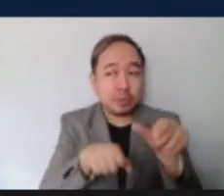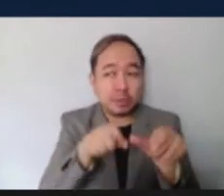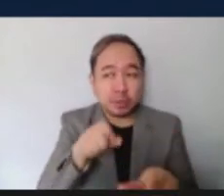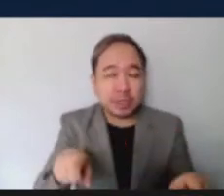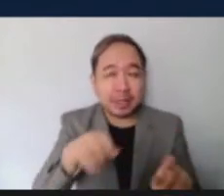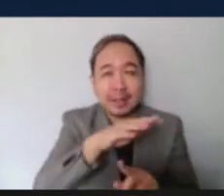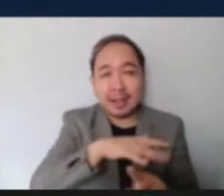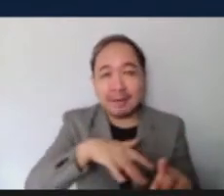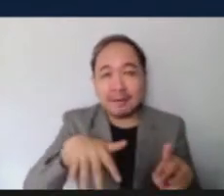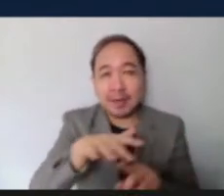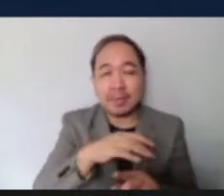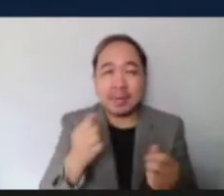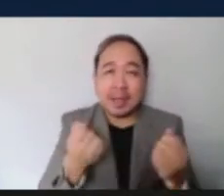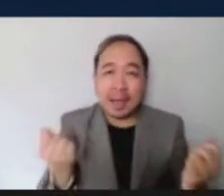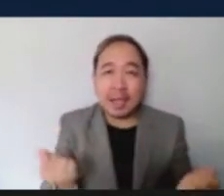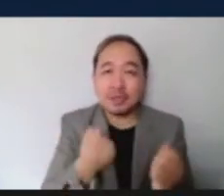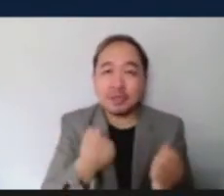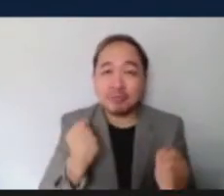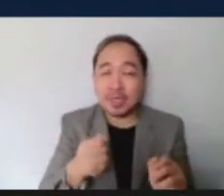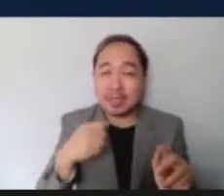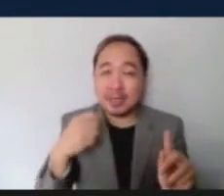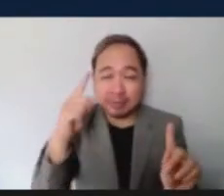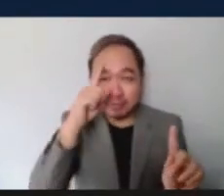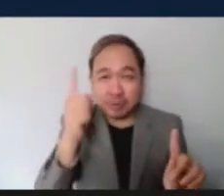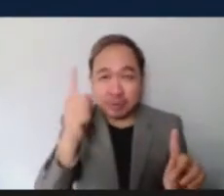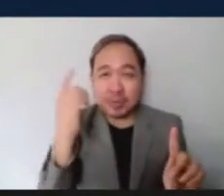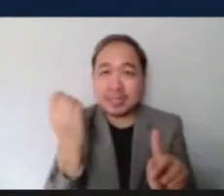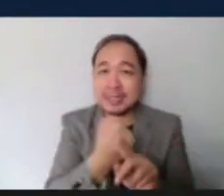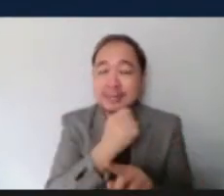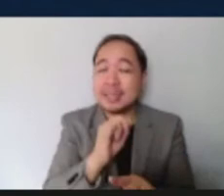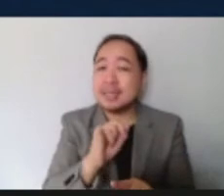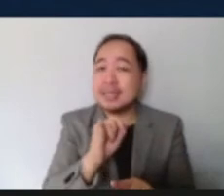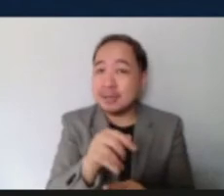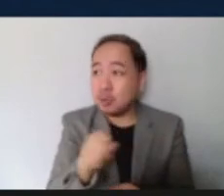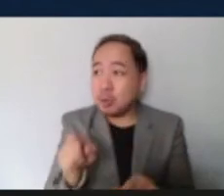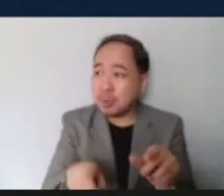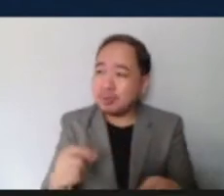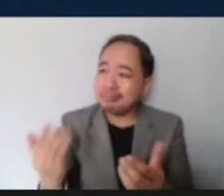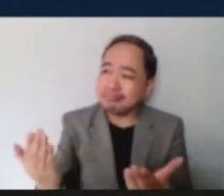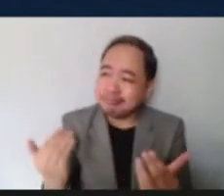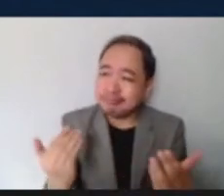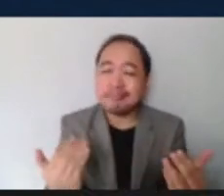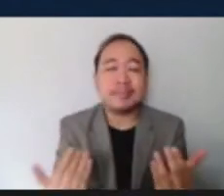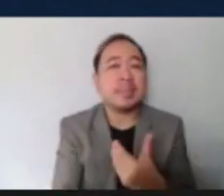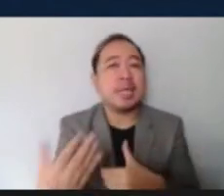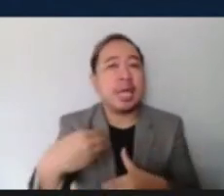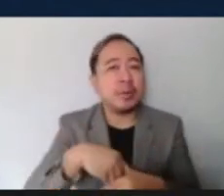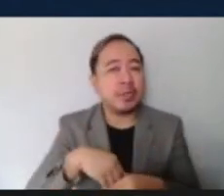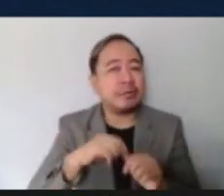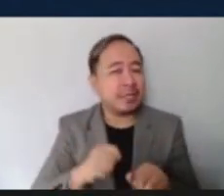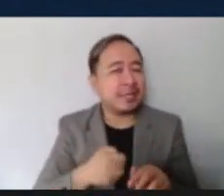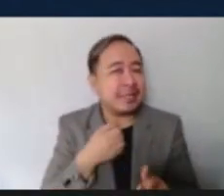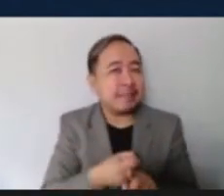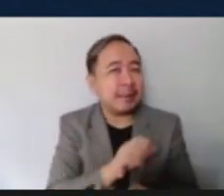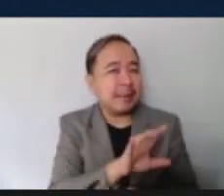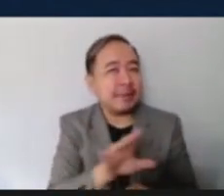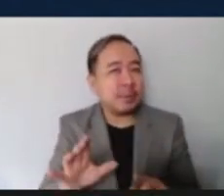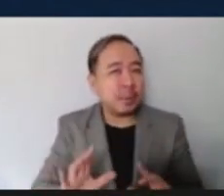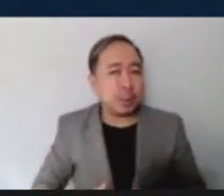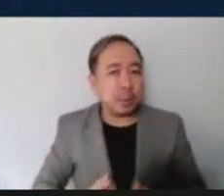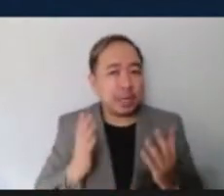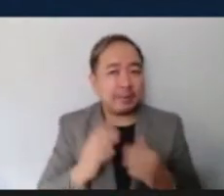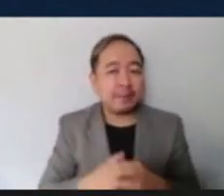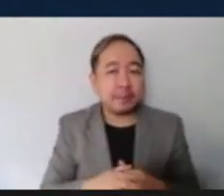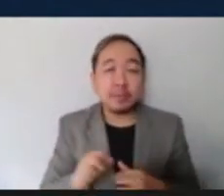only be achieved if people voices are herds and and they have influence over their own lives as social workers we work with communities who are